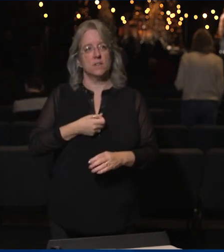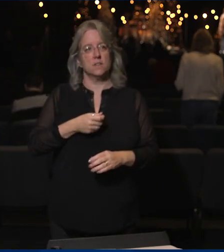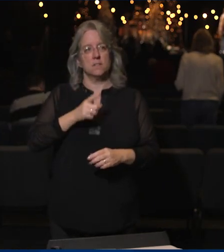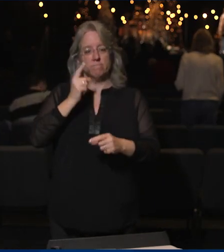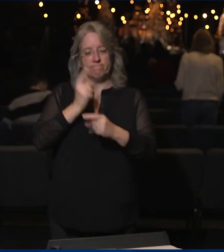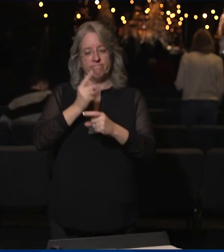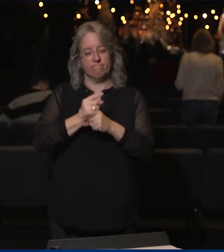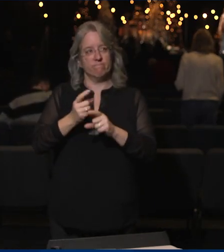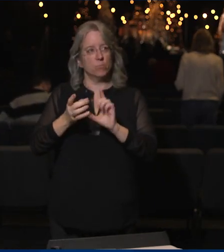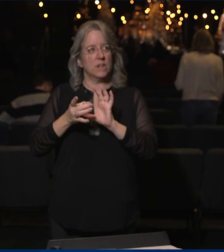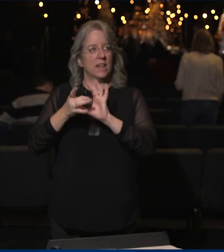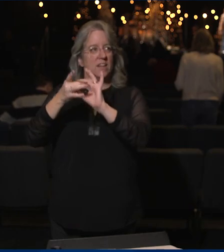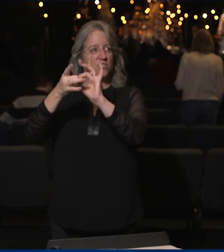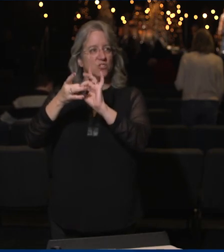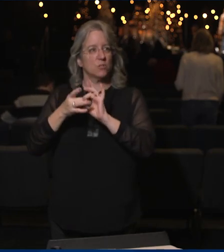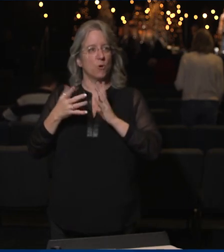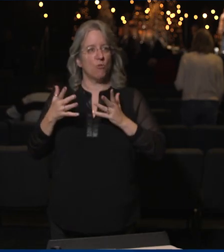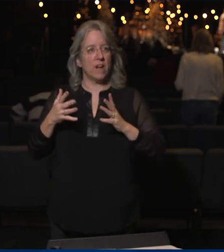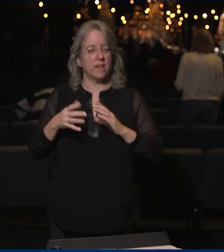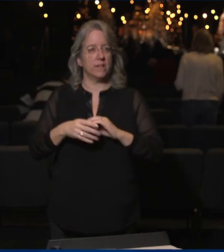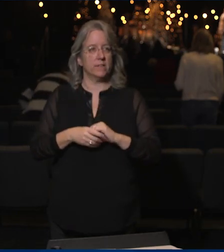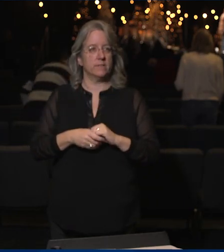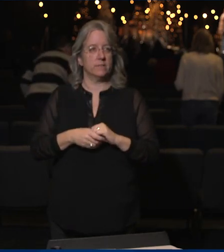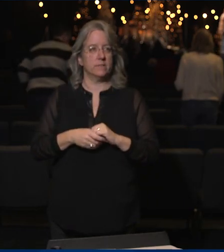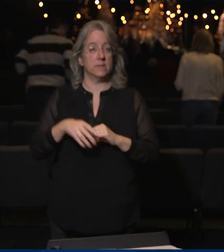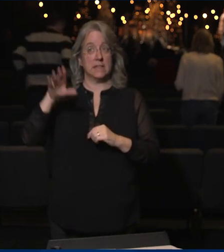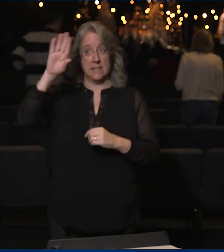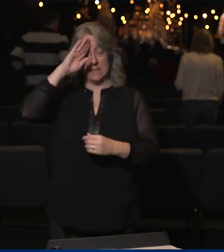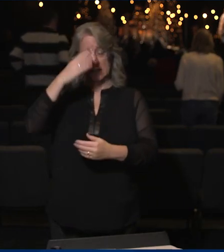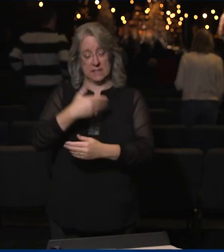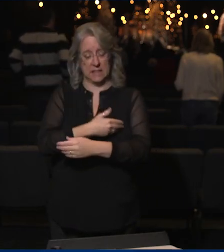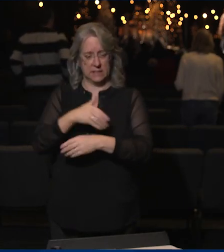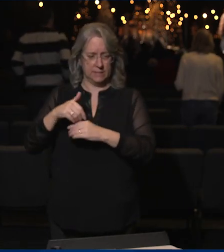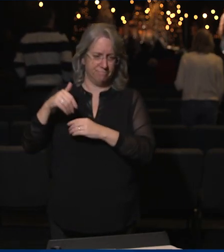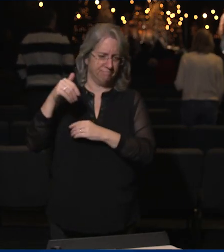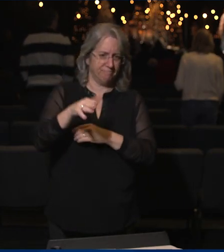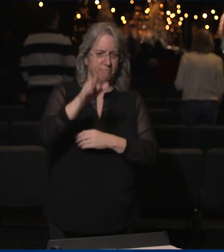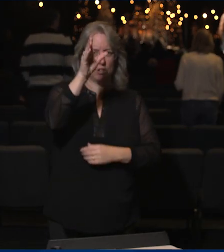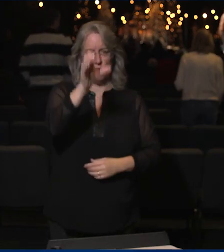relationship with Him by sending His Son to the cross.